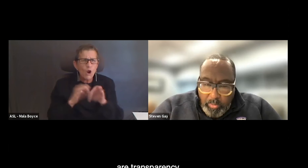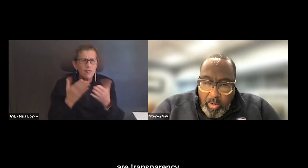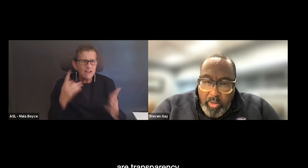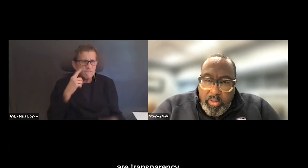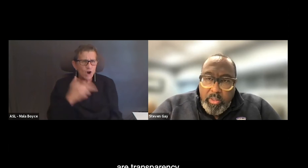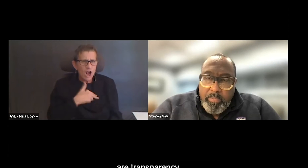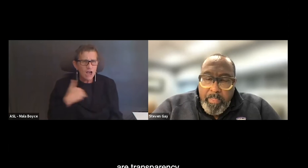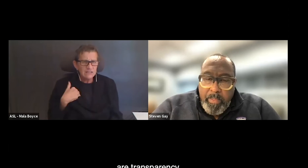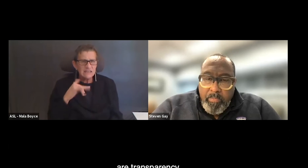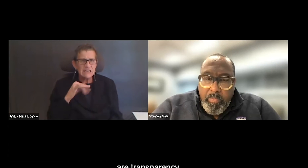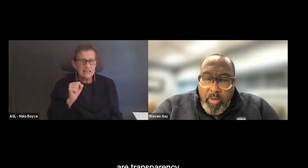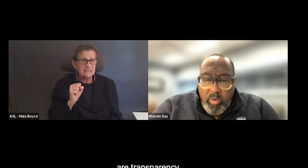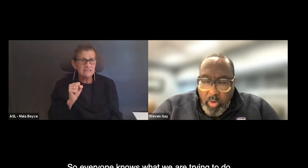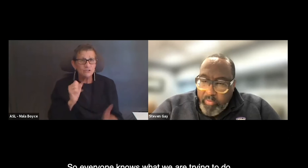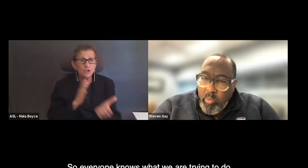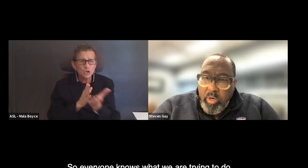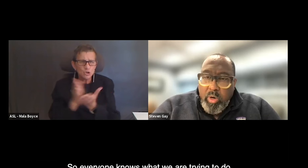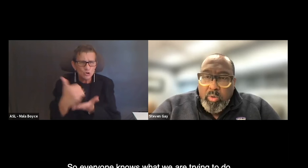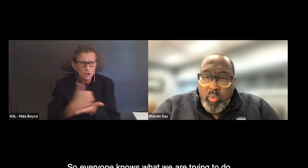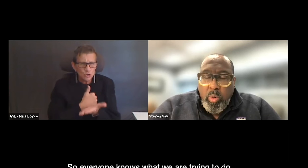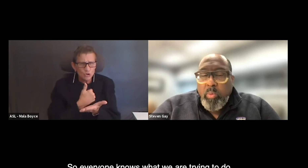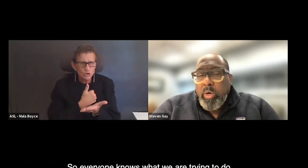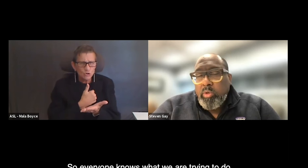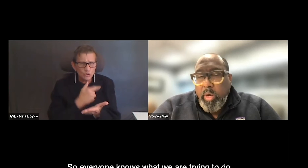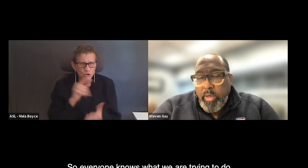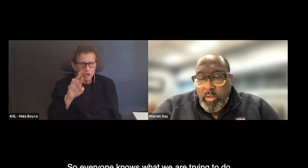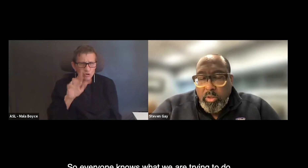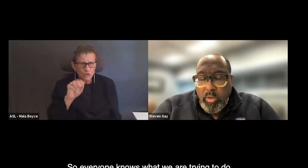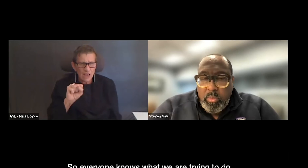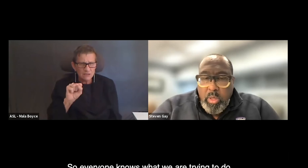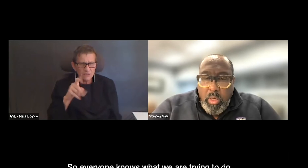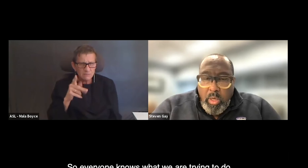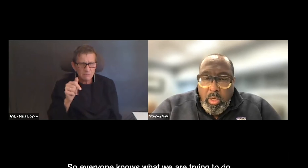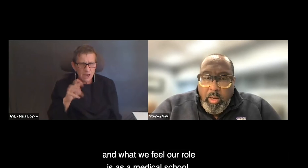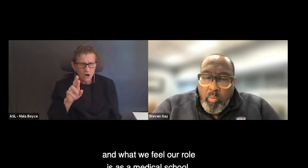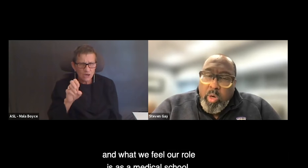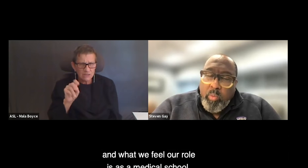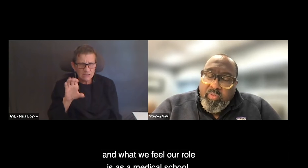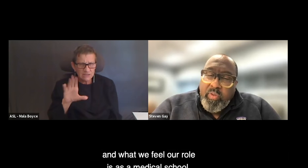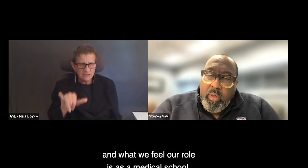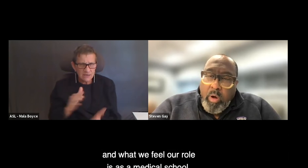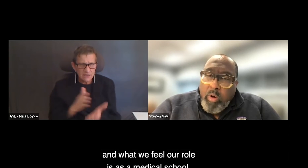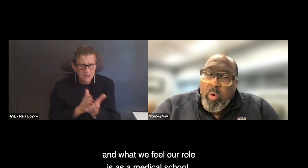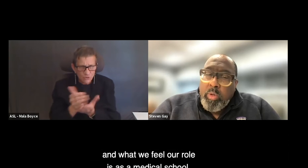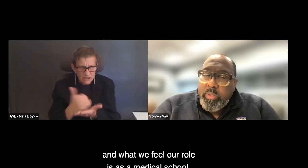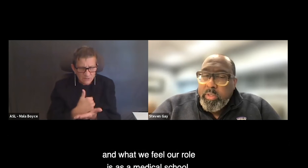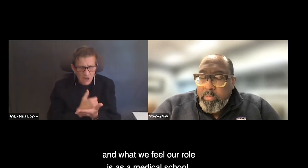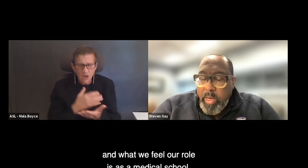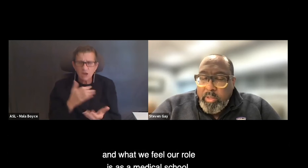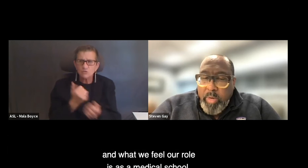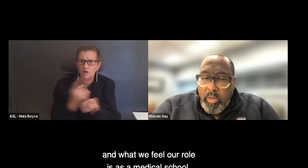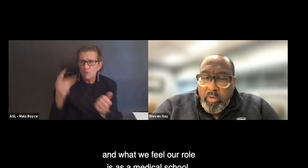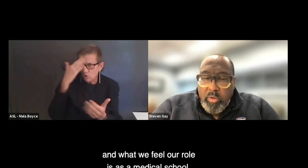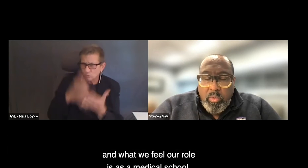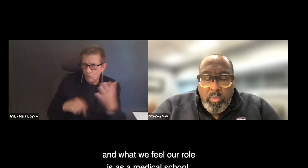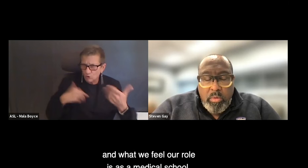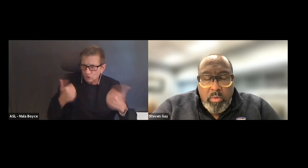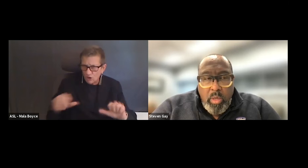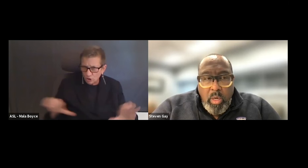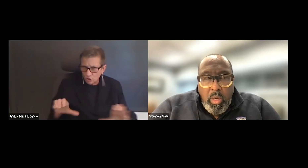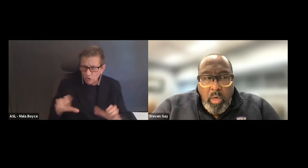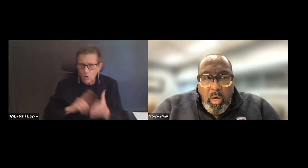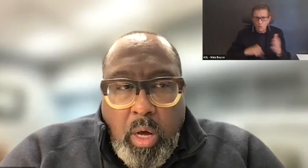are transparency. So everyone knows what we are trying to do and what we feel our role is as a medical